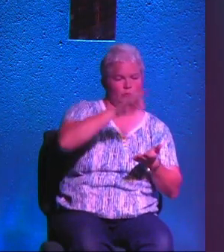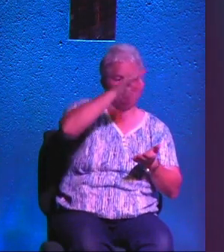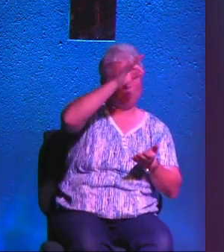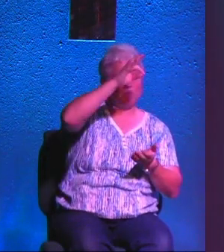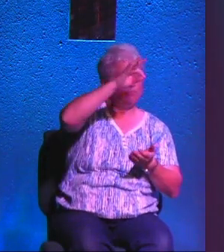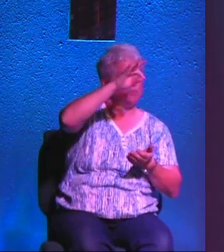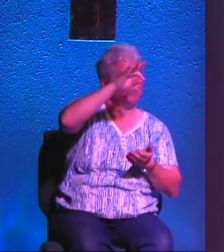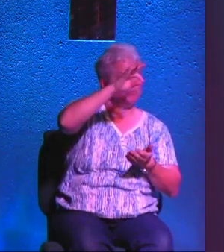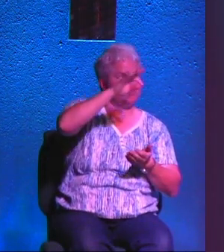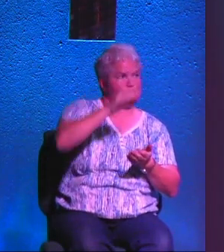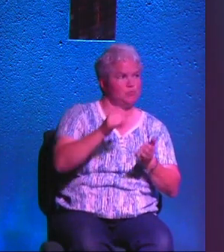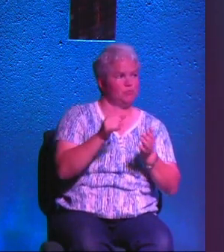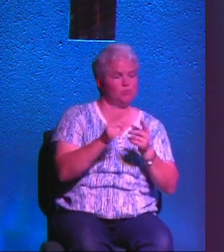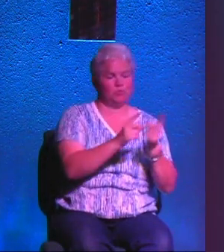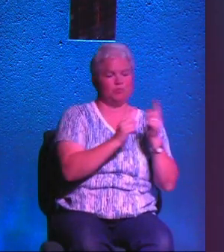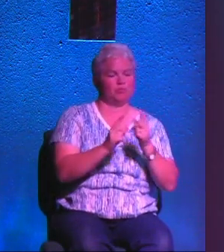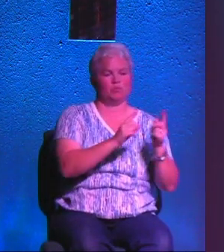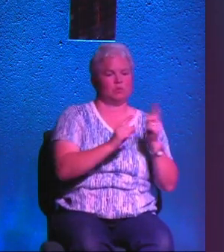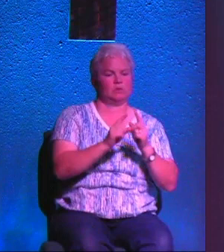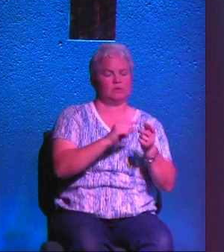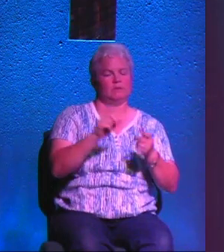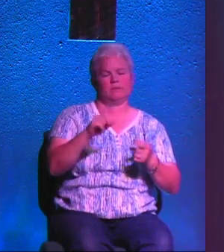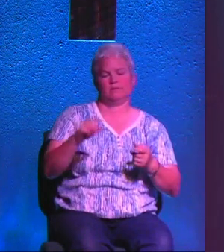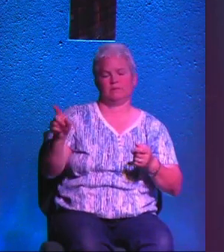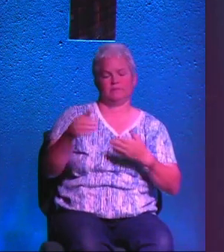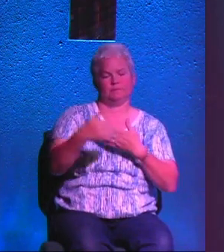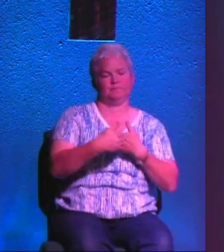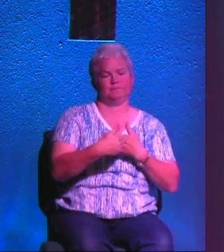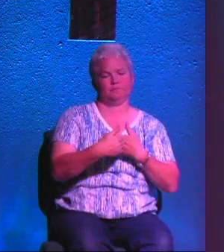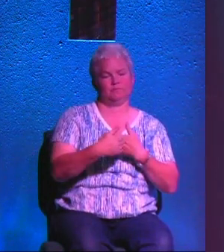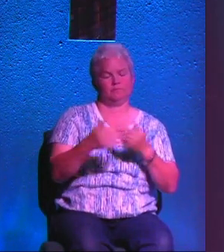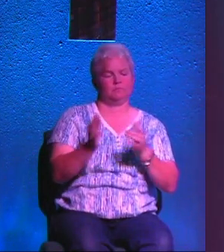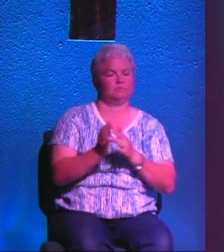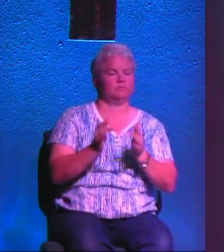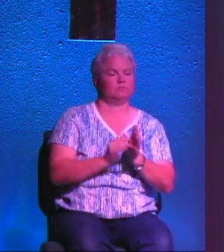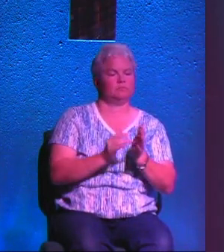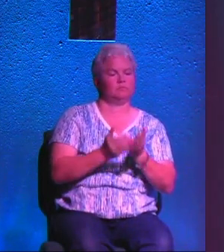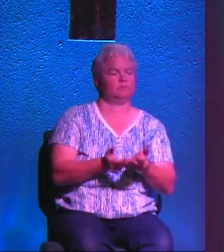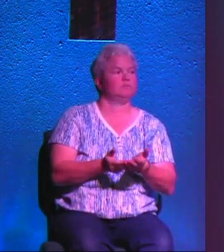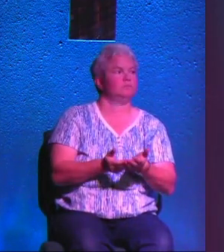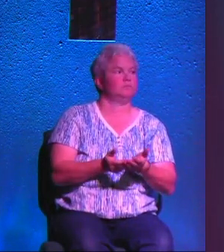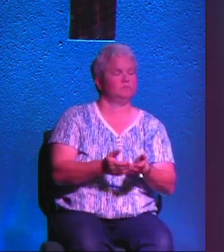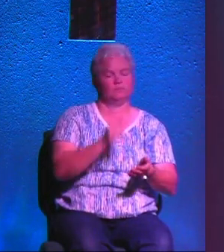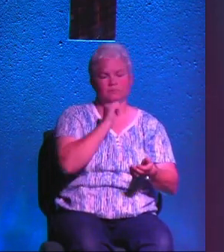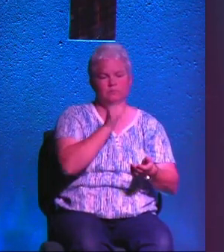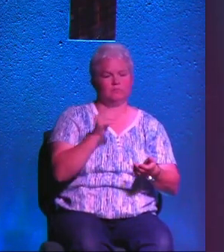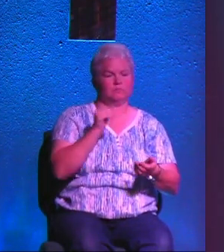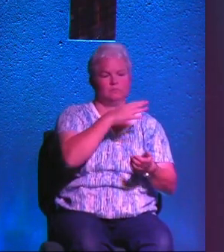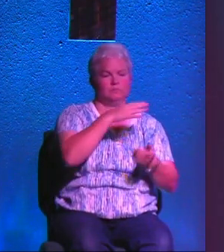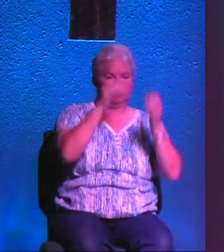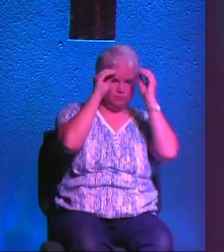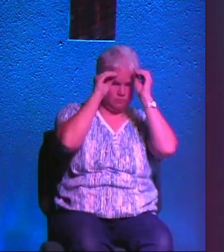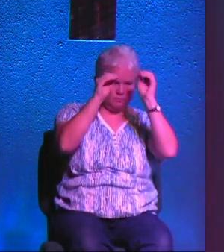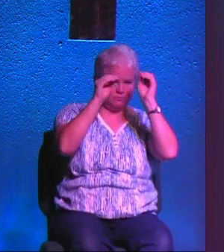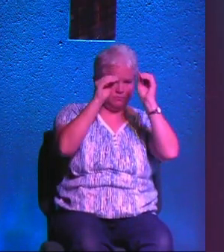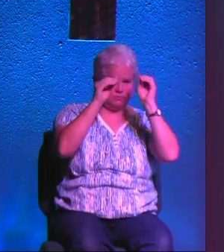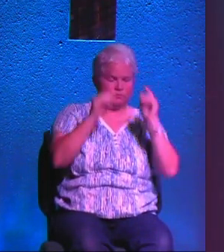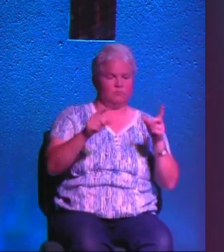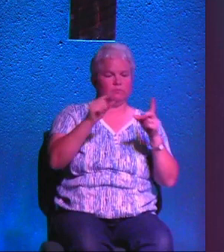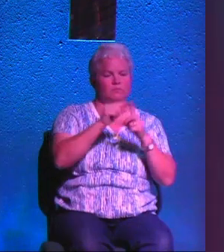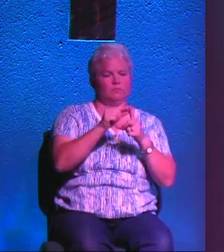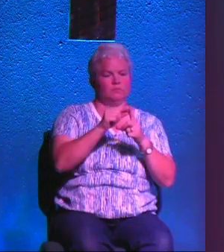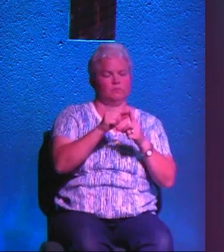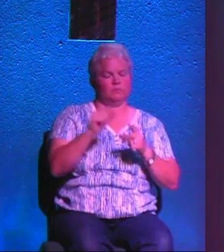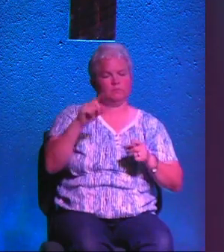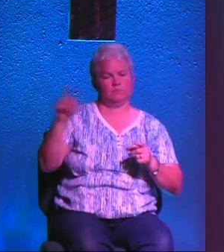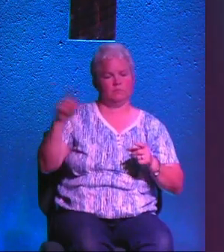Spirit. And we do that by checking everything against Scripture. It's not just the false teachers and their words